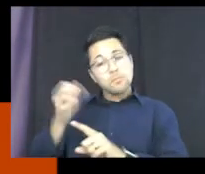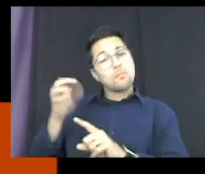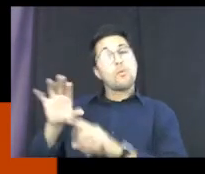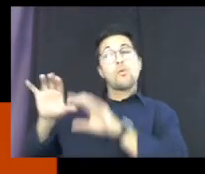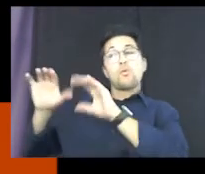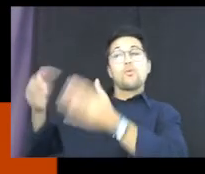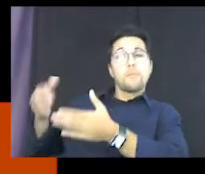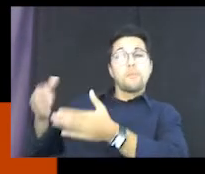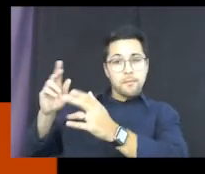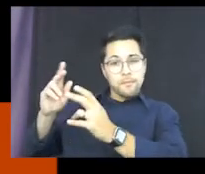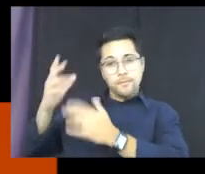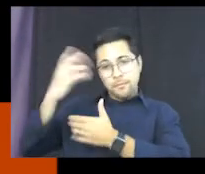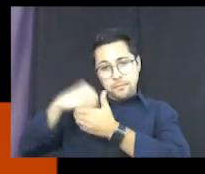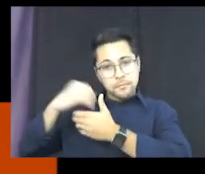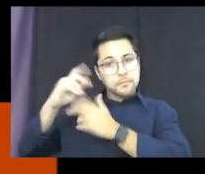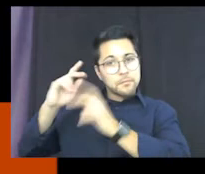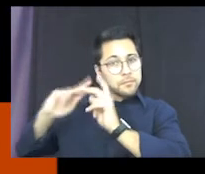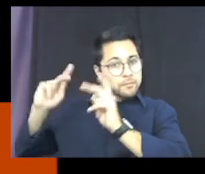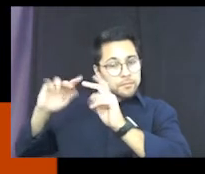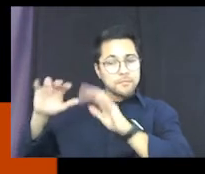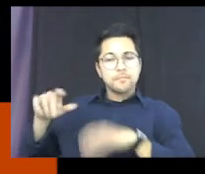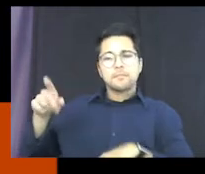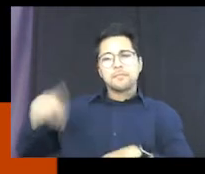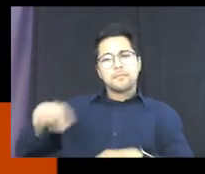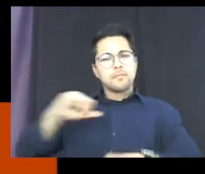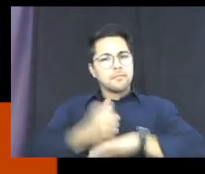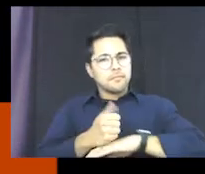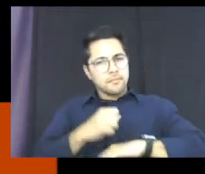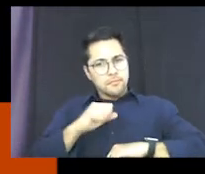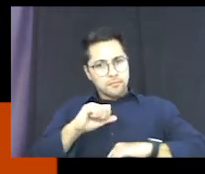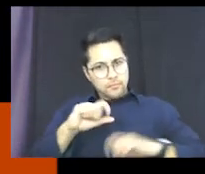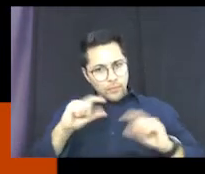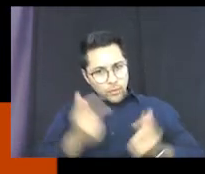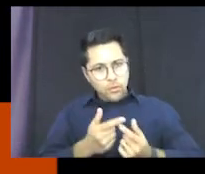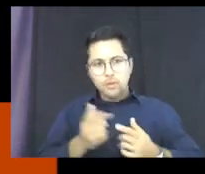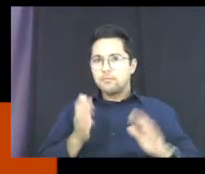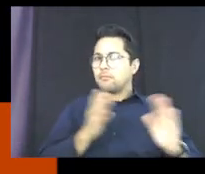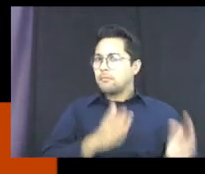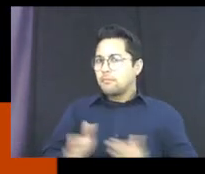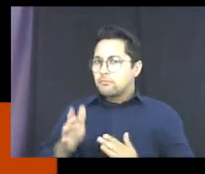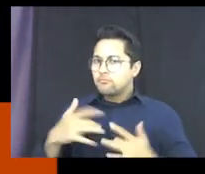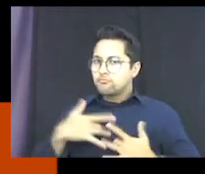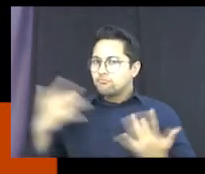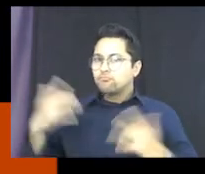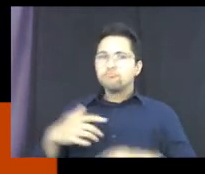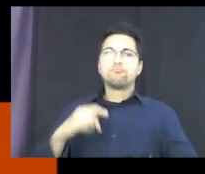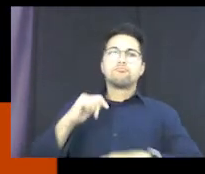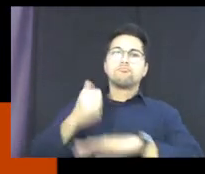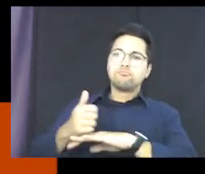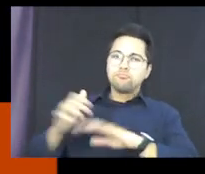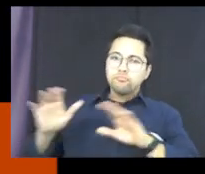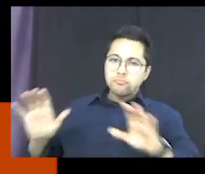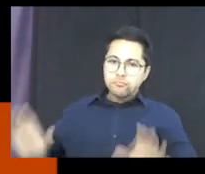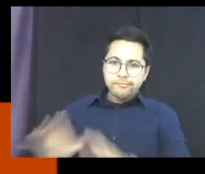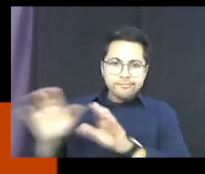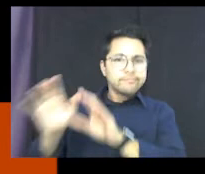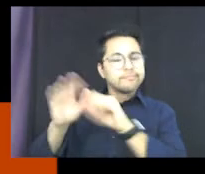group of autistic individuals who structure the group, plan the group's scheduled events,